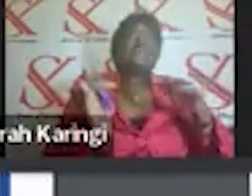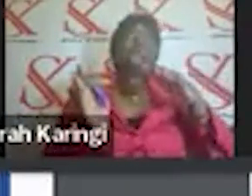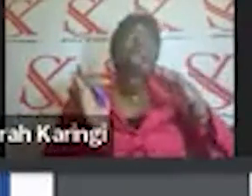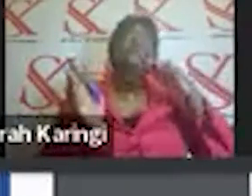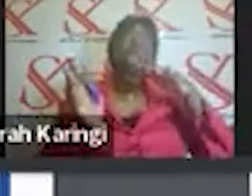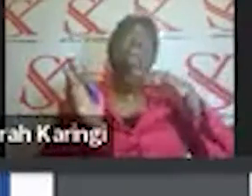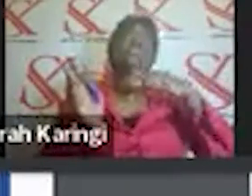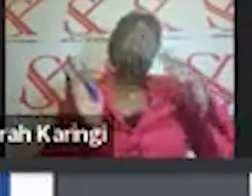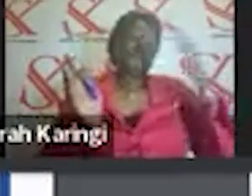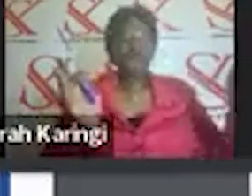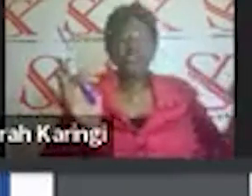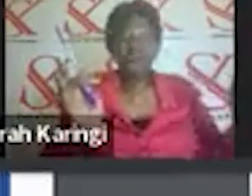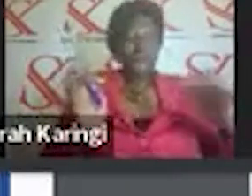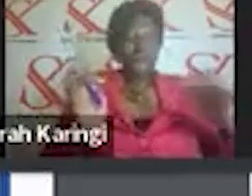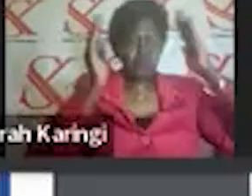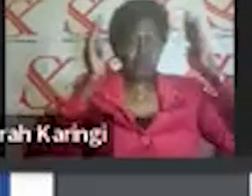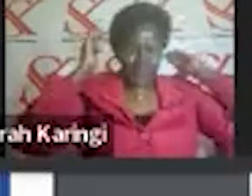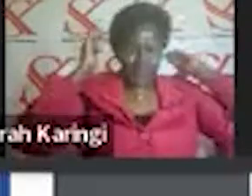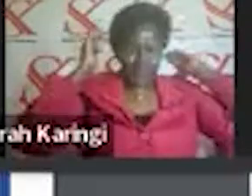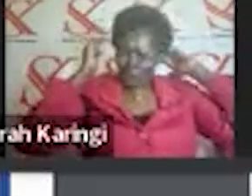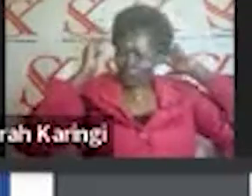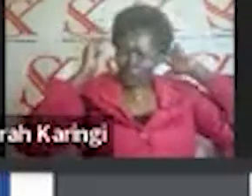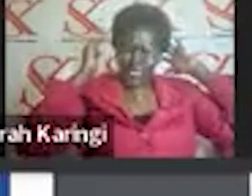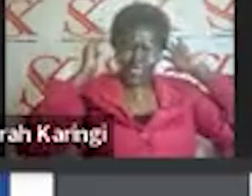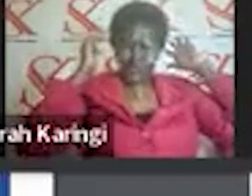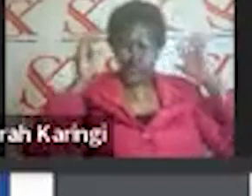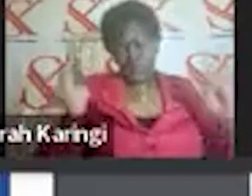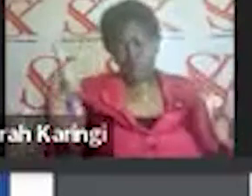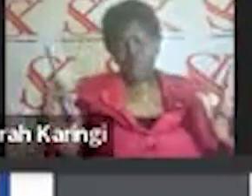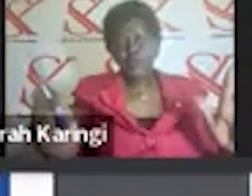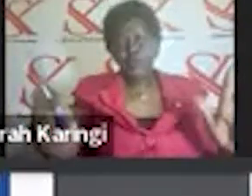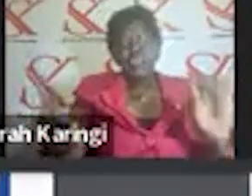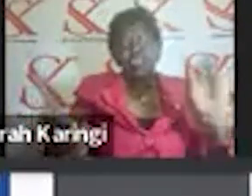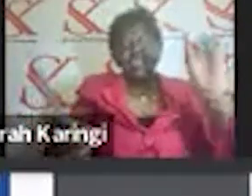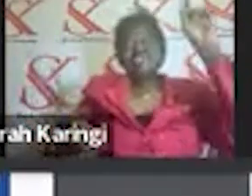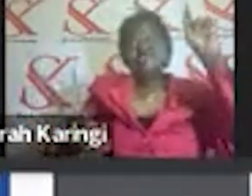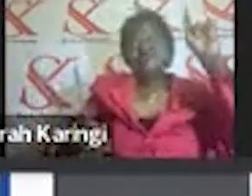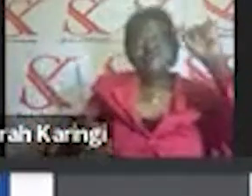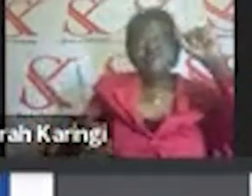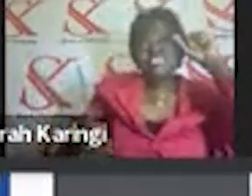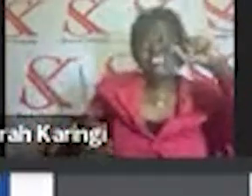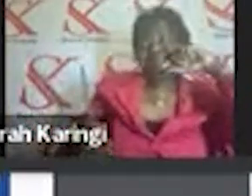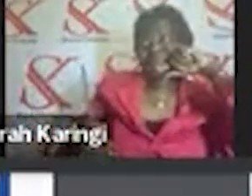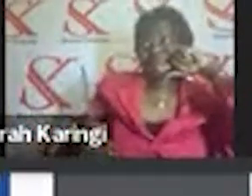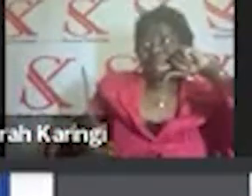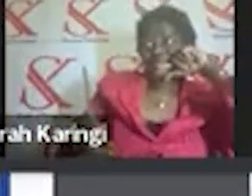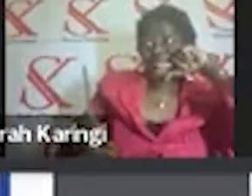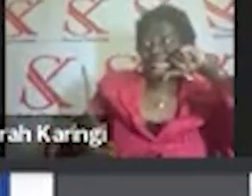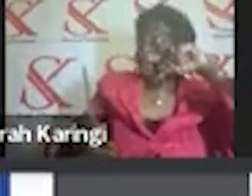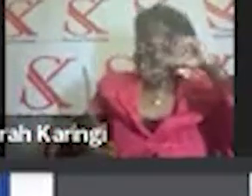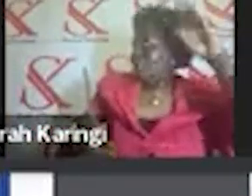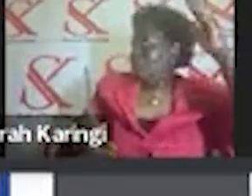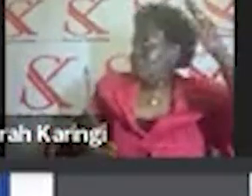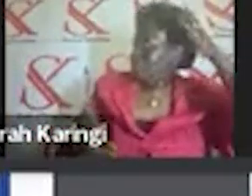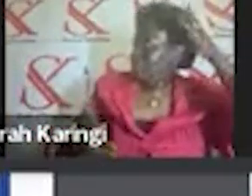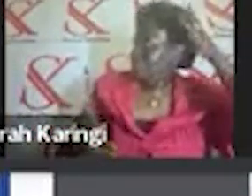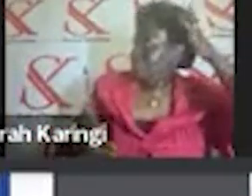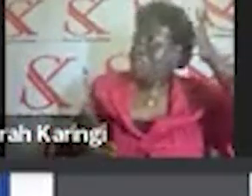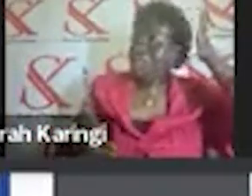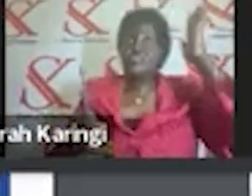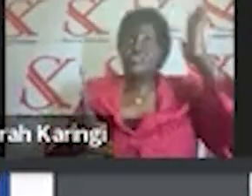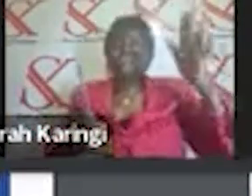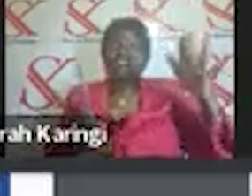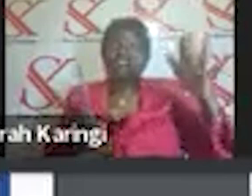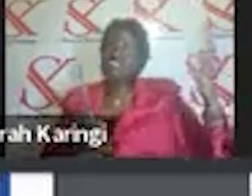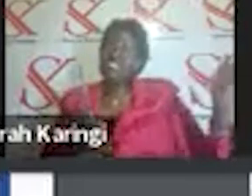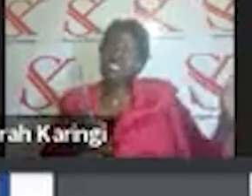say like in golf club, because in golf clubs I've met so many people. And there are people who say, hey, Mimi, because